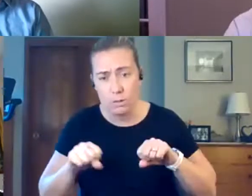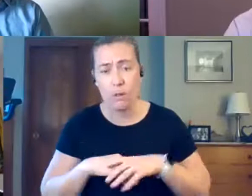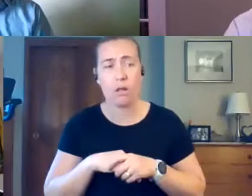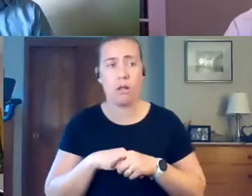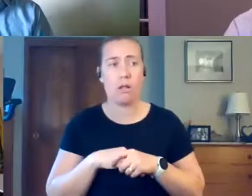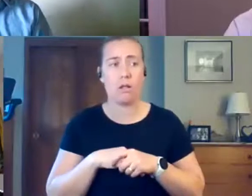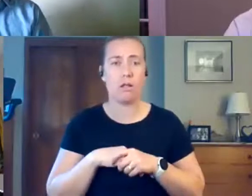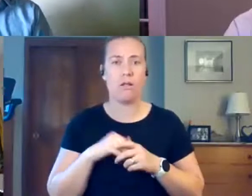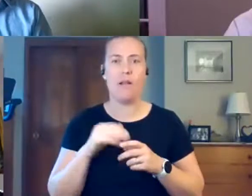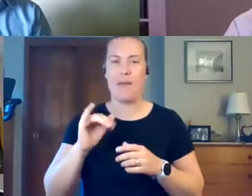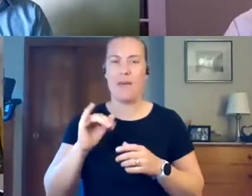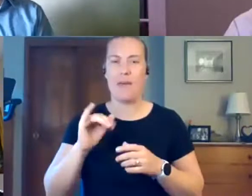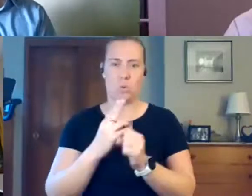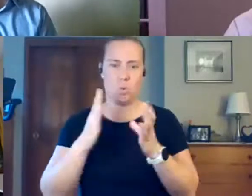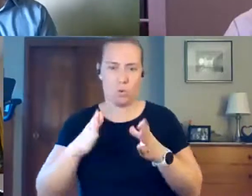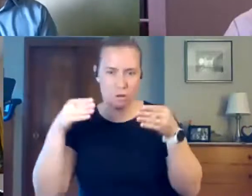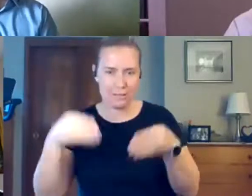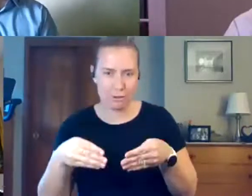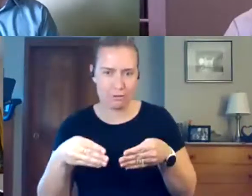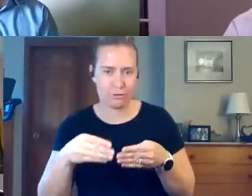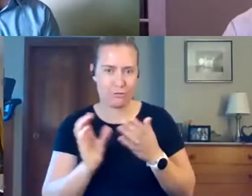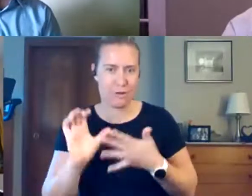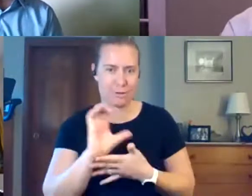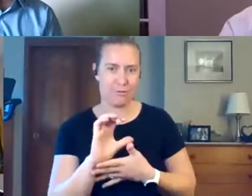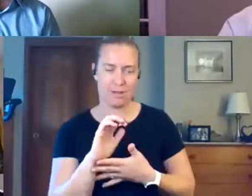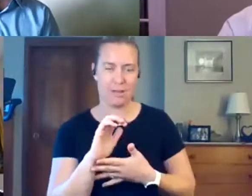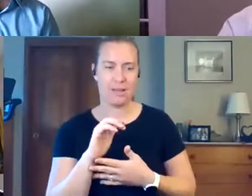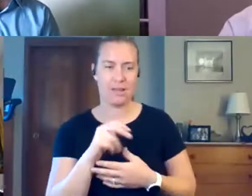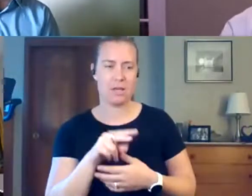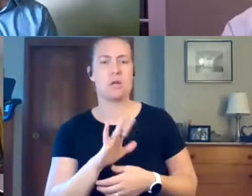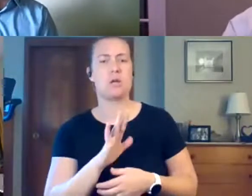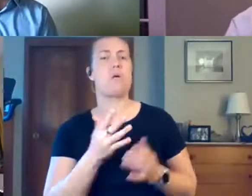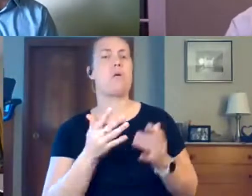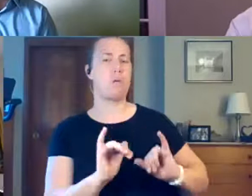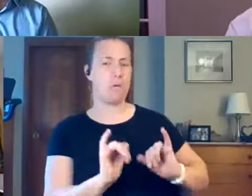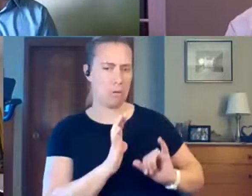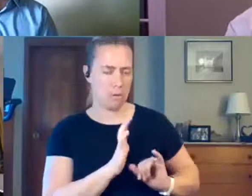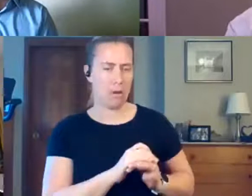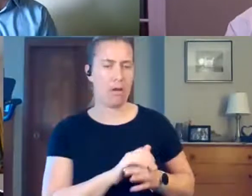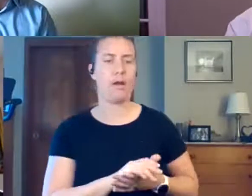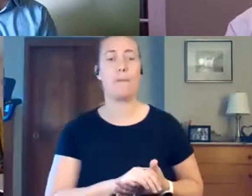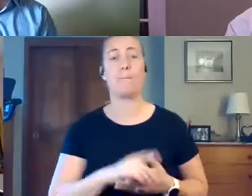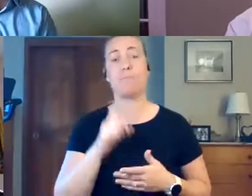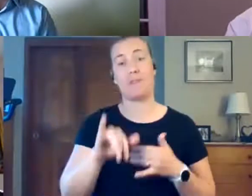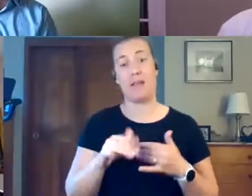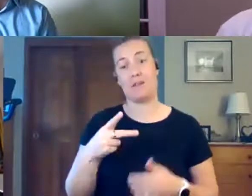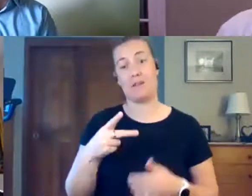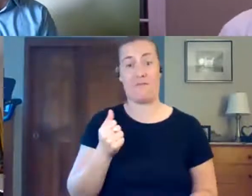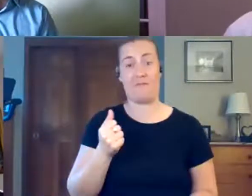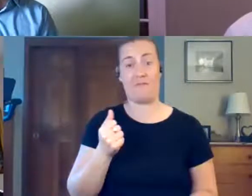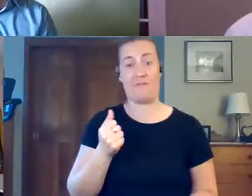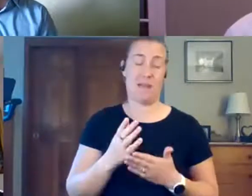user-centered criteria. And I think this is where, maybe a phase and where it's especially important